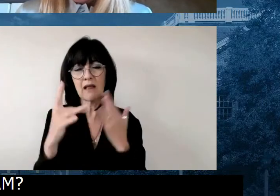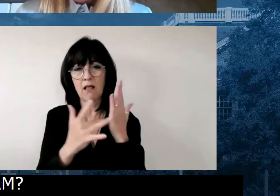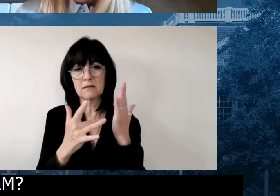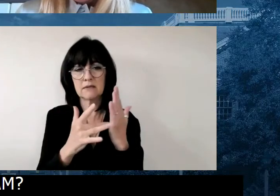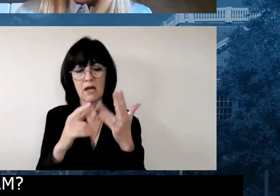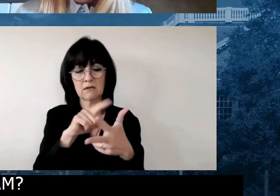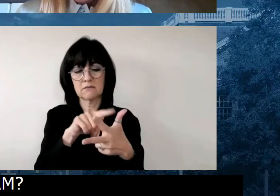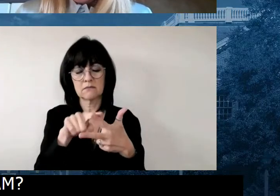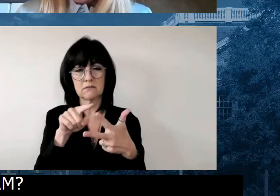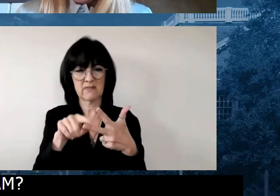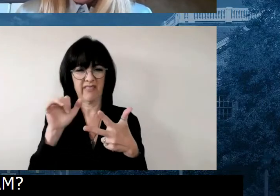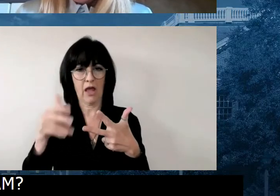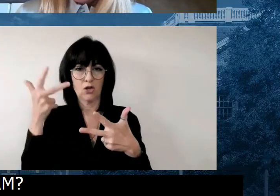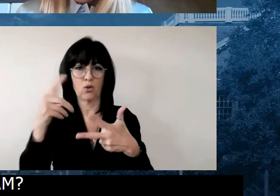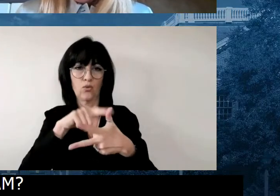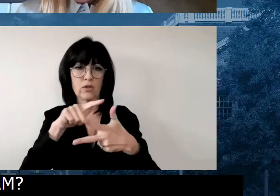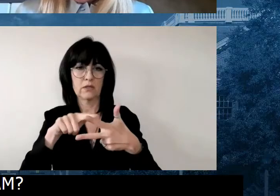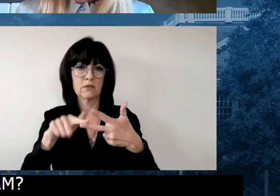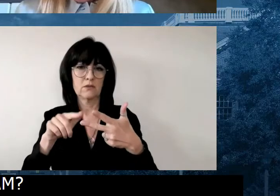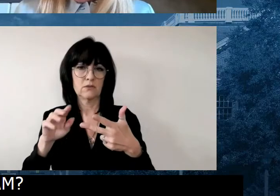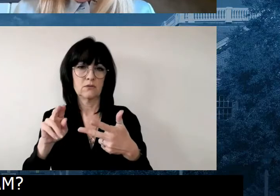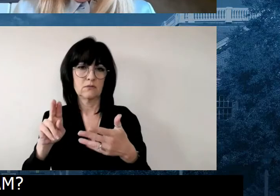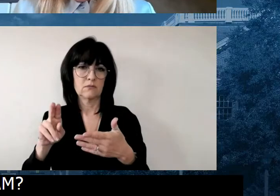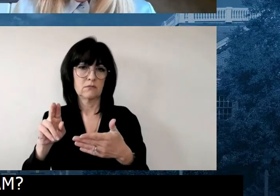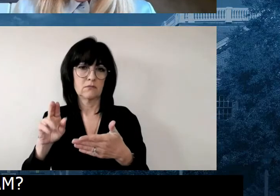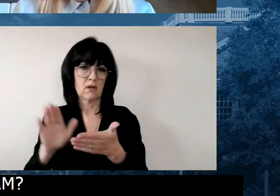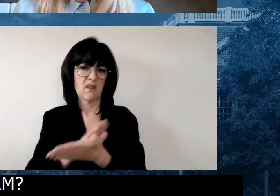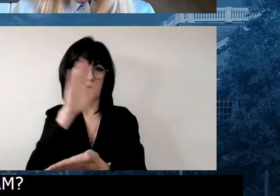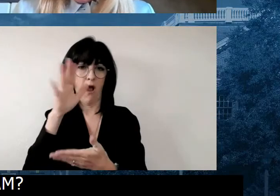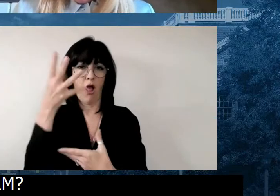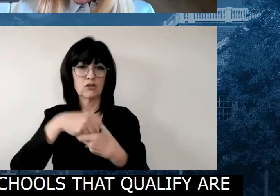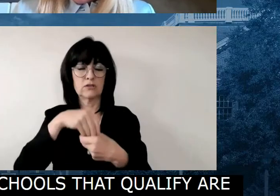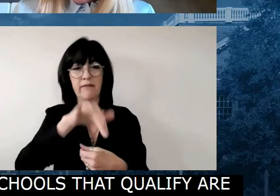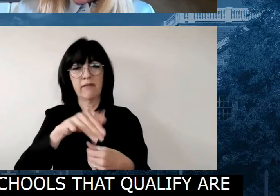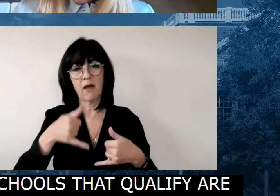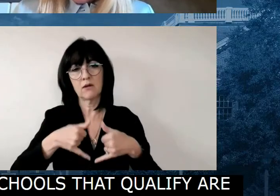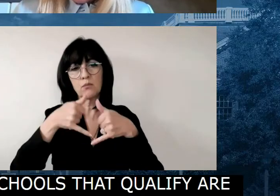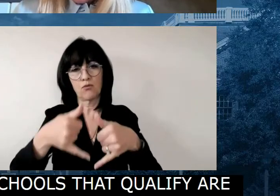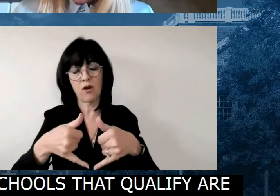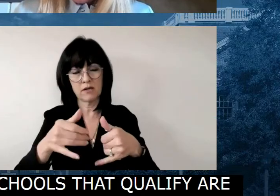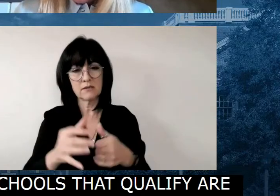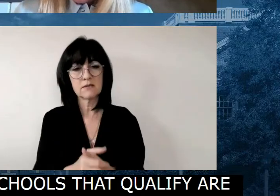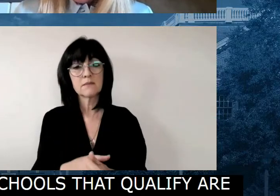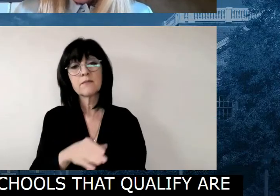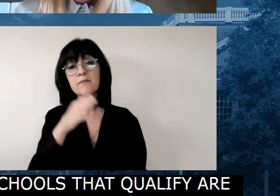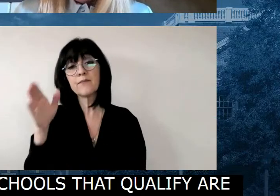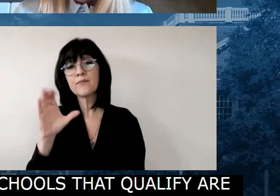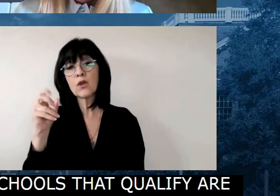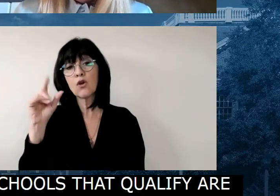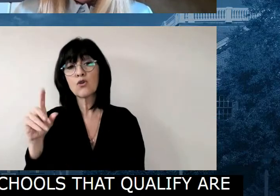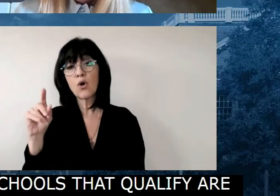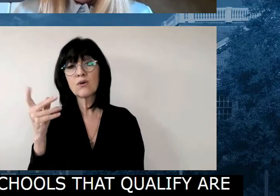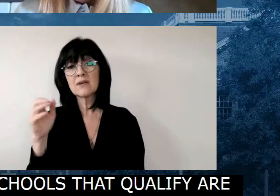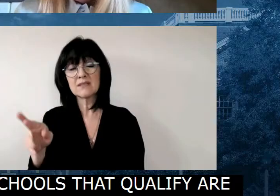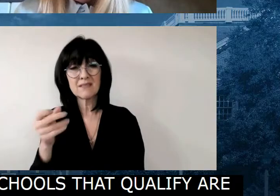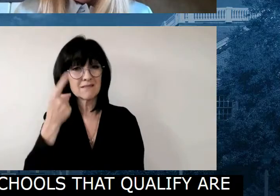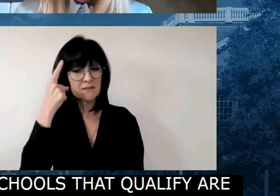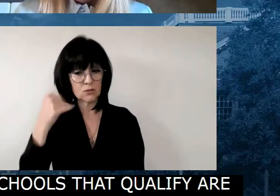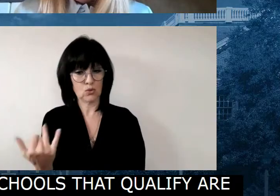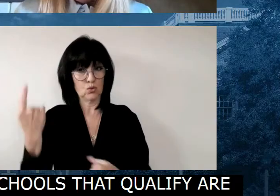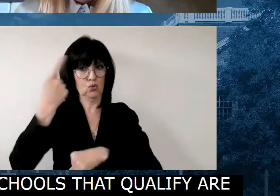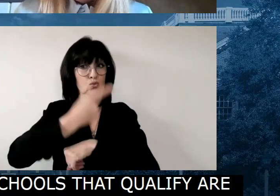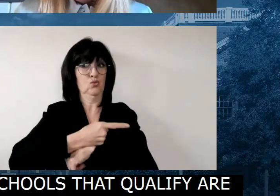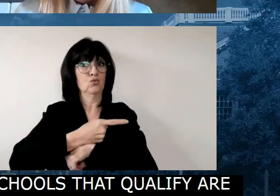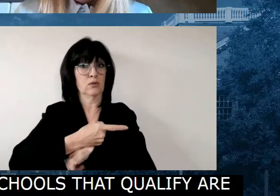All right, next question is from Cody Decker at WRDE. He asked, today being the anniversary of George Floyd's death, what